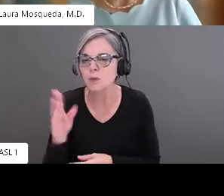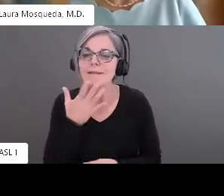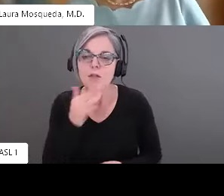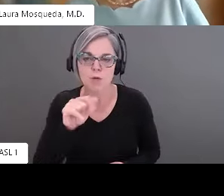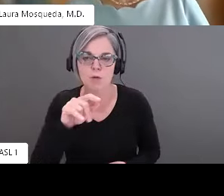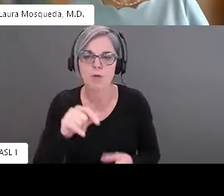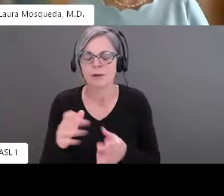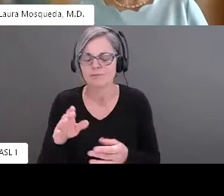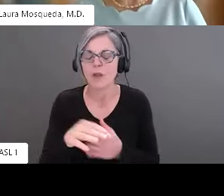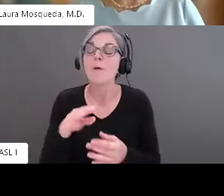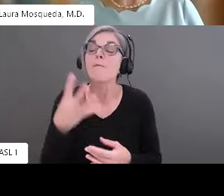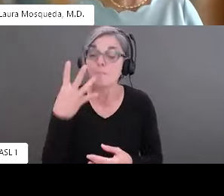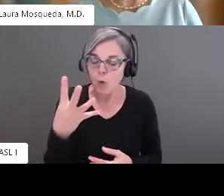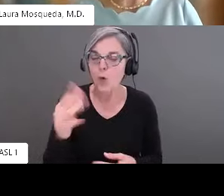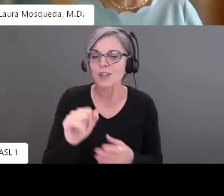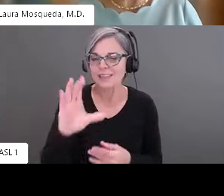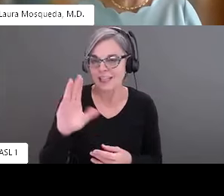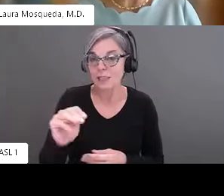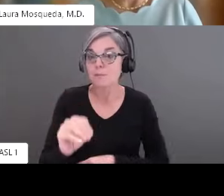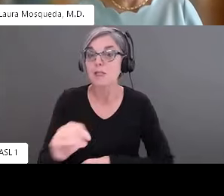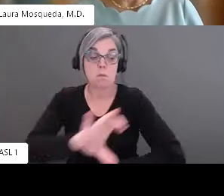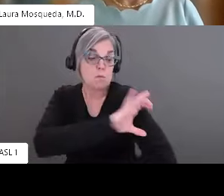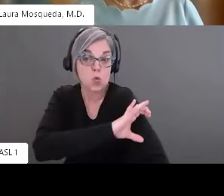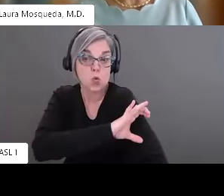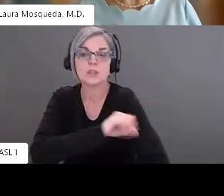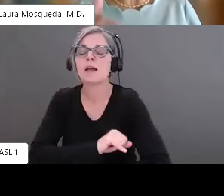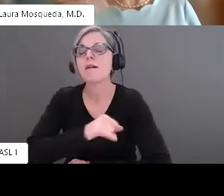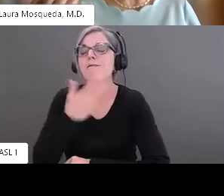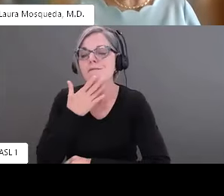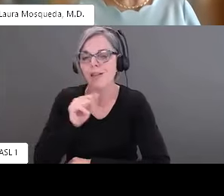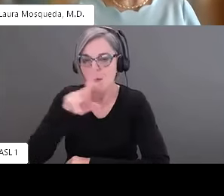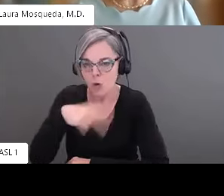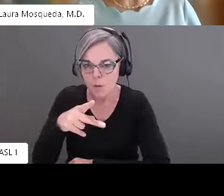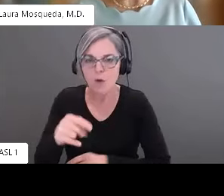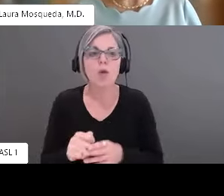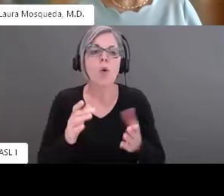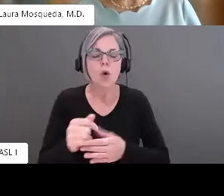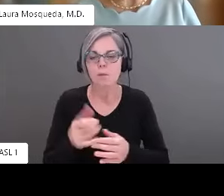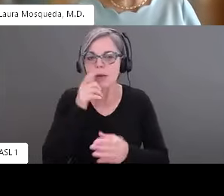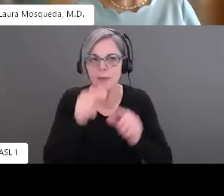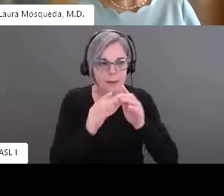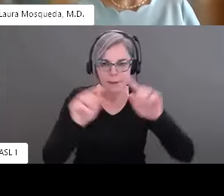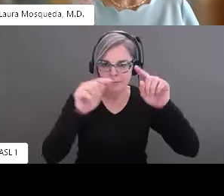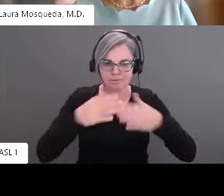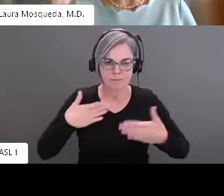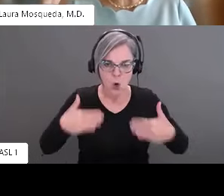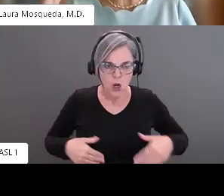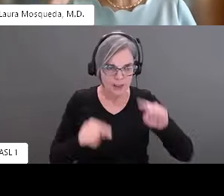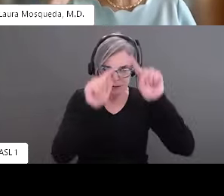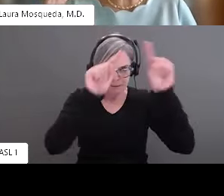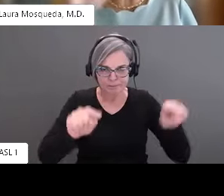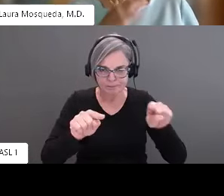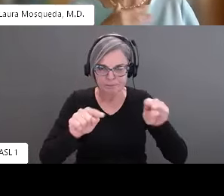things, including where there's pain or tenderness. There's another page to this that I'm not showing you today that kind